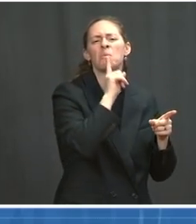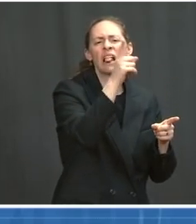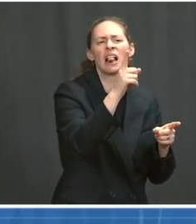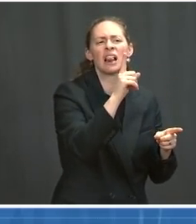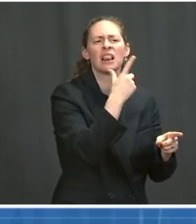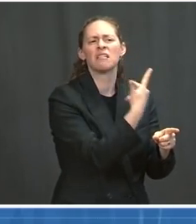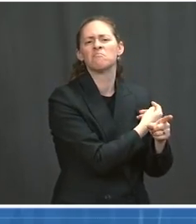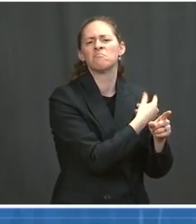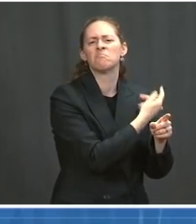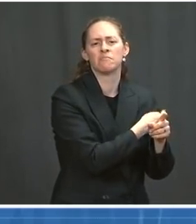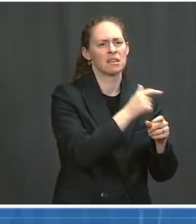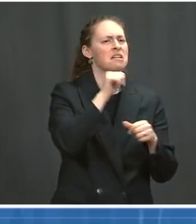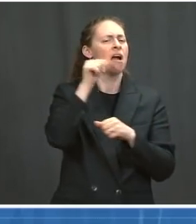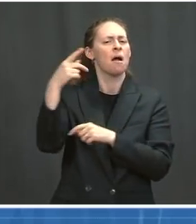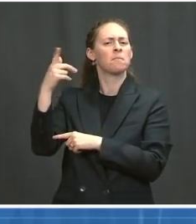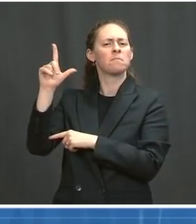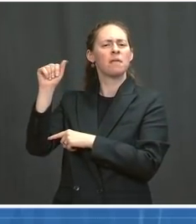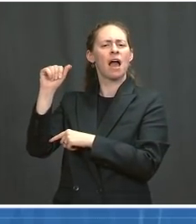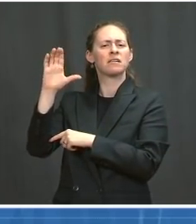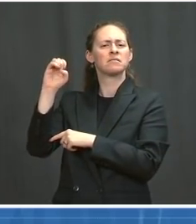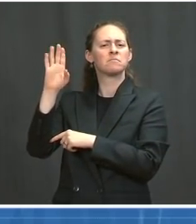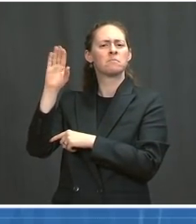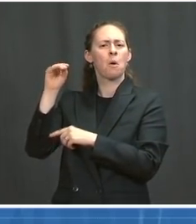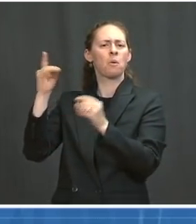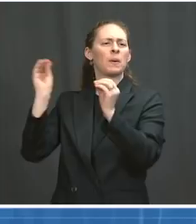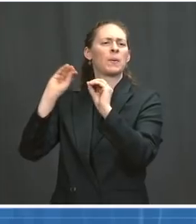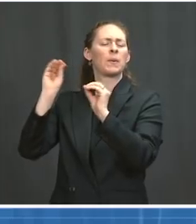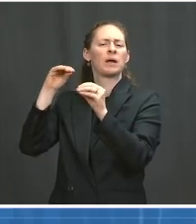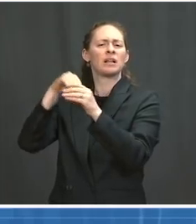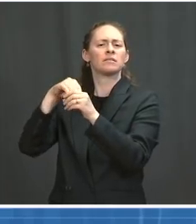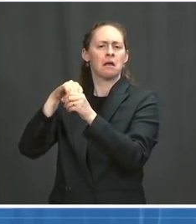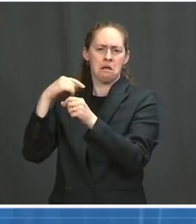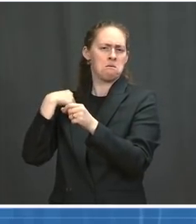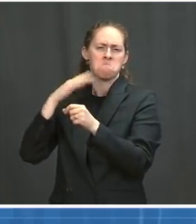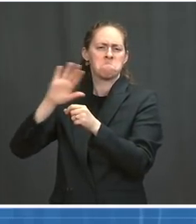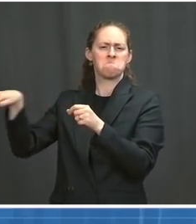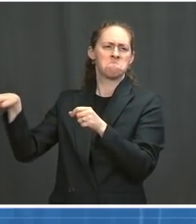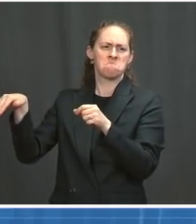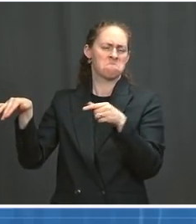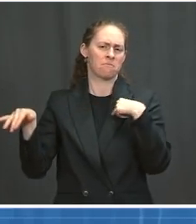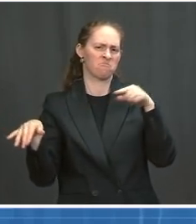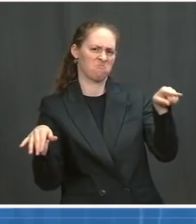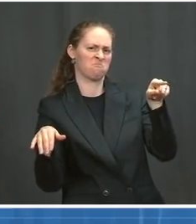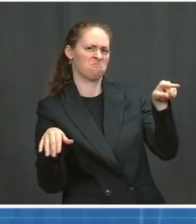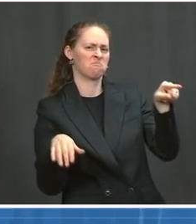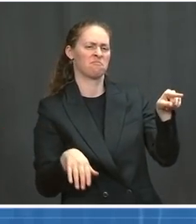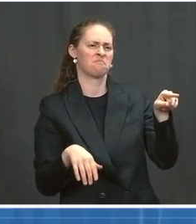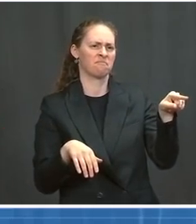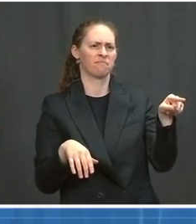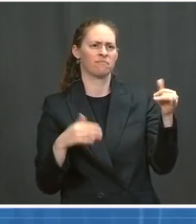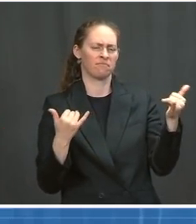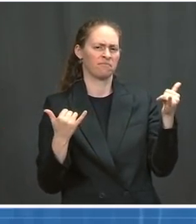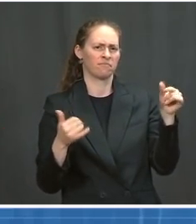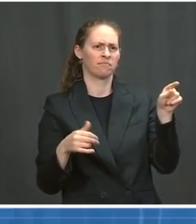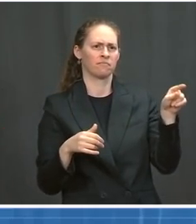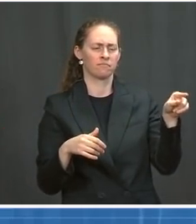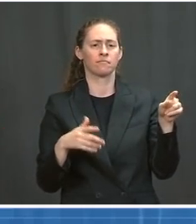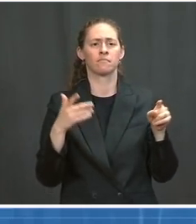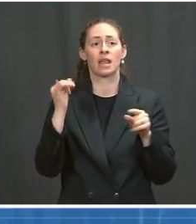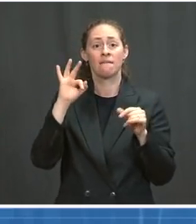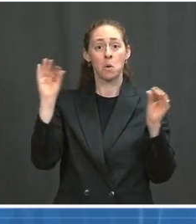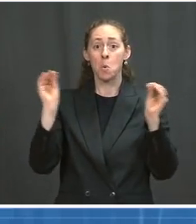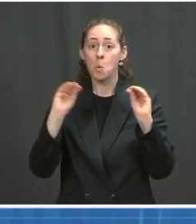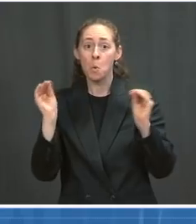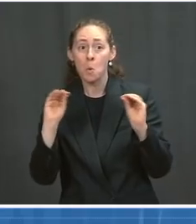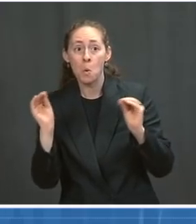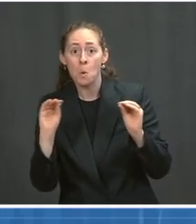a placebo-controlled trial in a country in which there's no access whatsoever, so that if the people in the trial were not on the